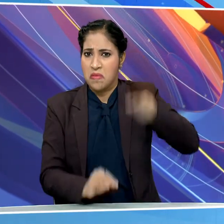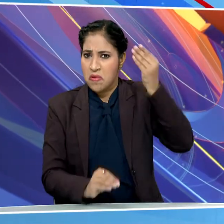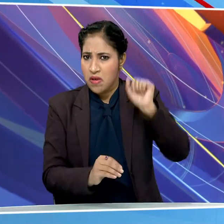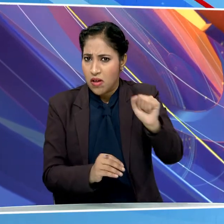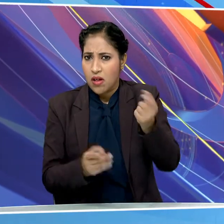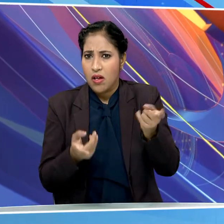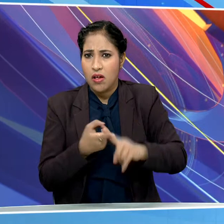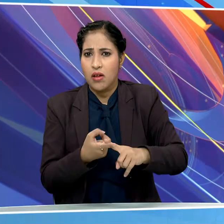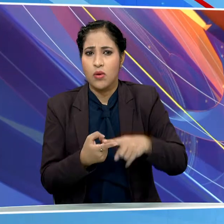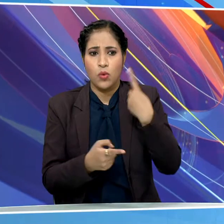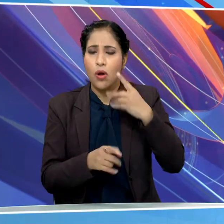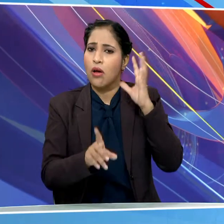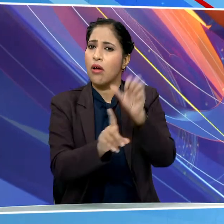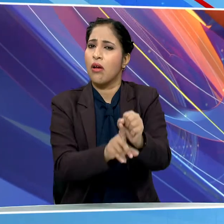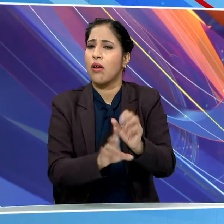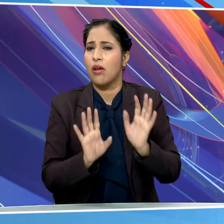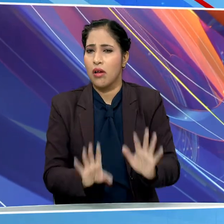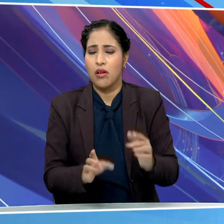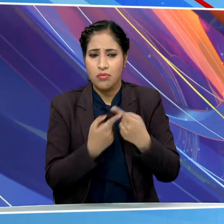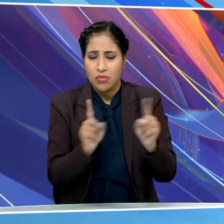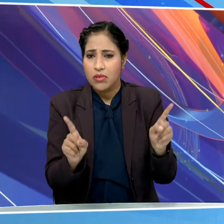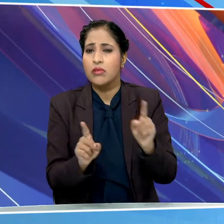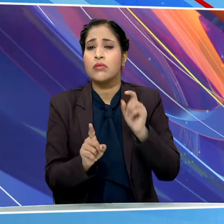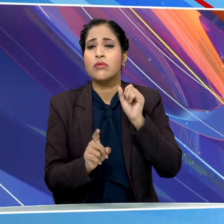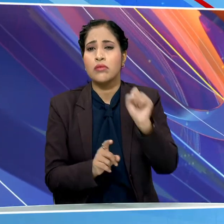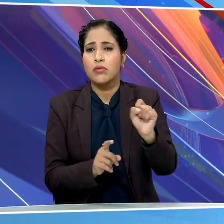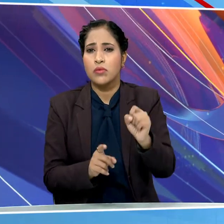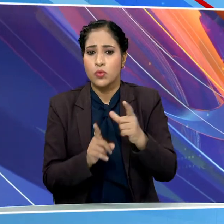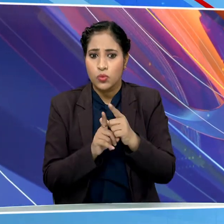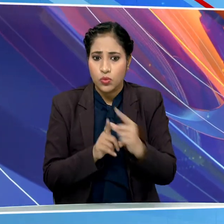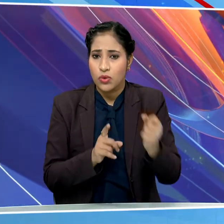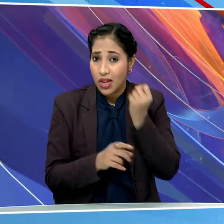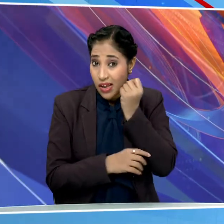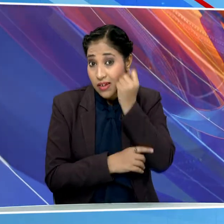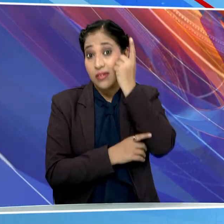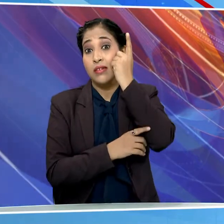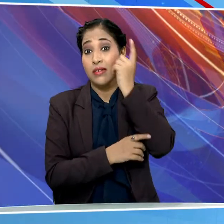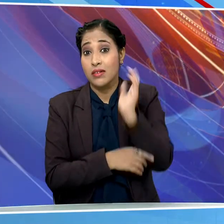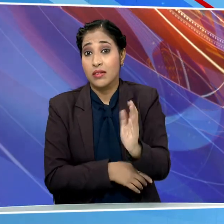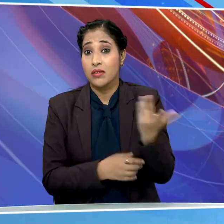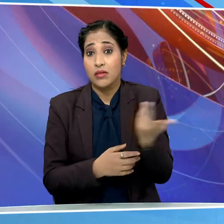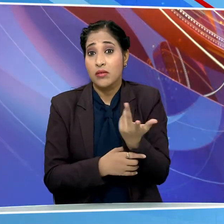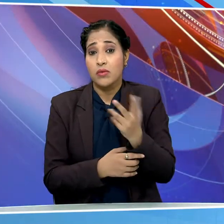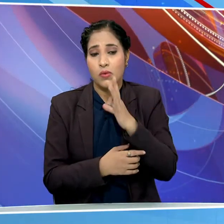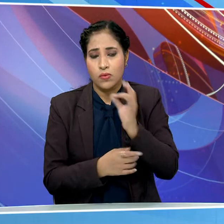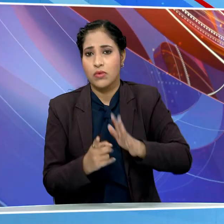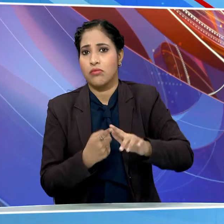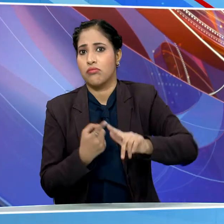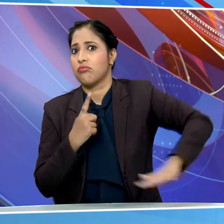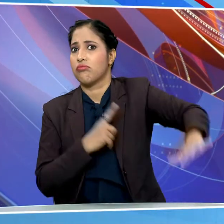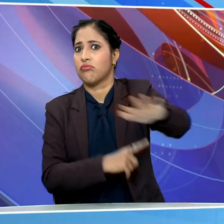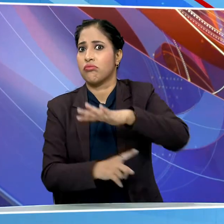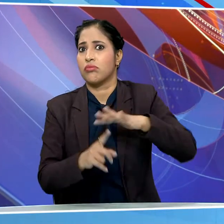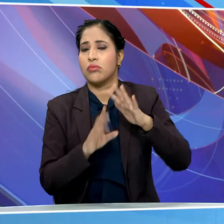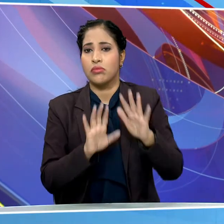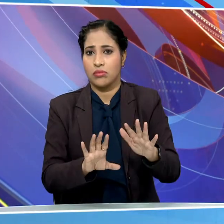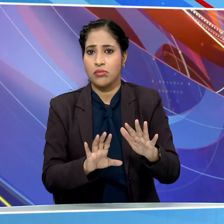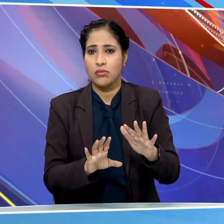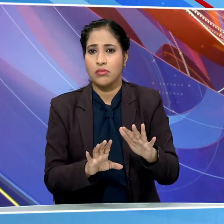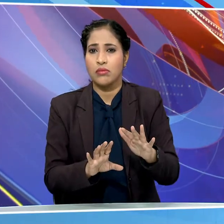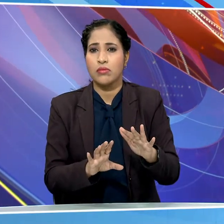who have been identified. Do understand that there is an environment out there.